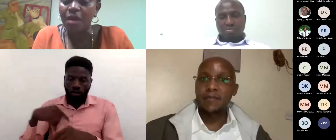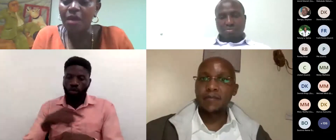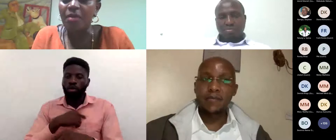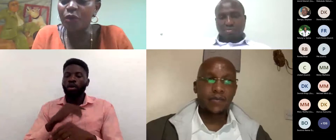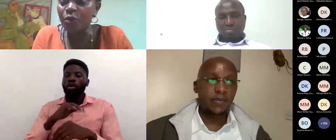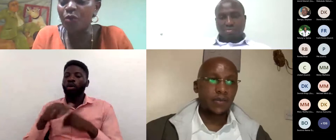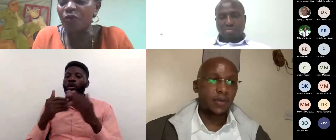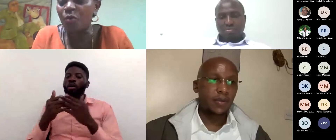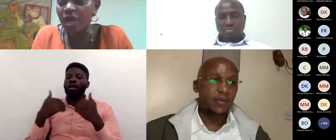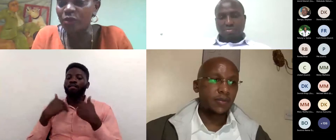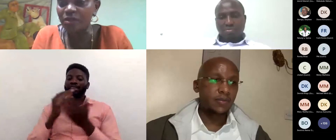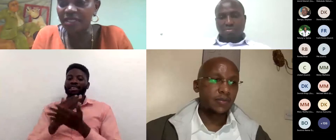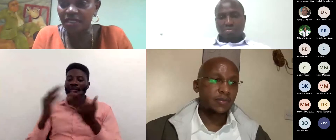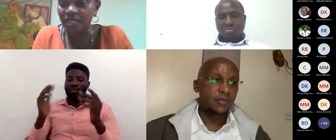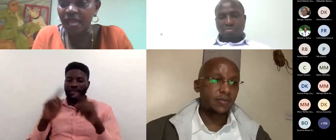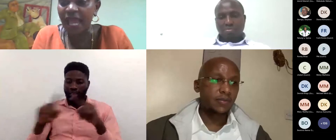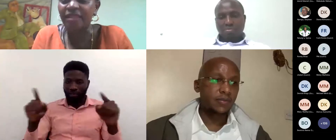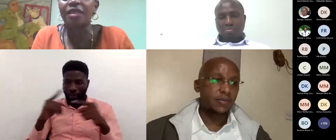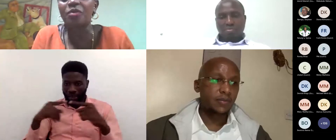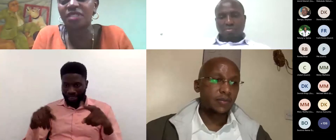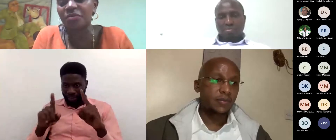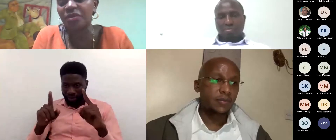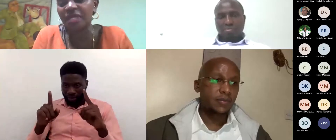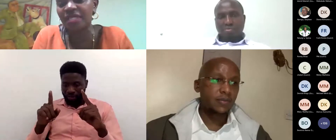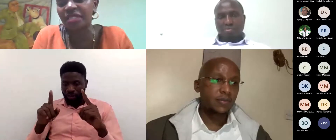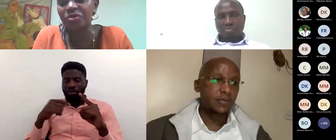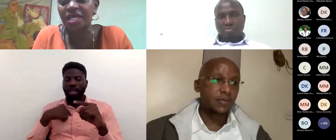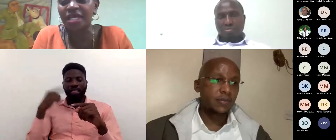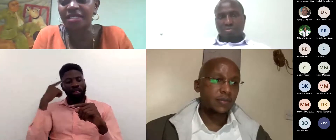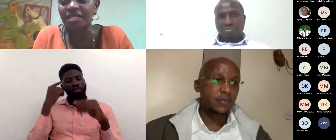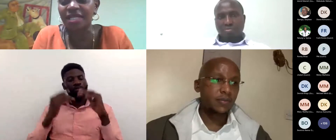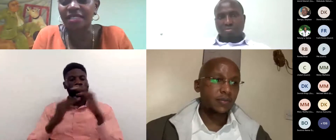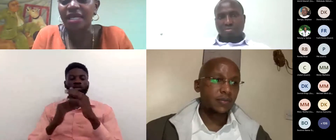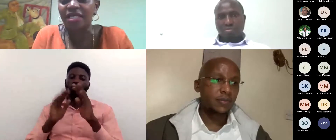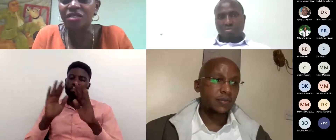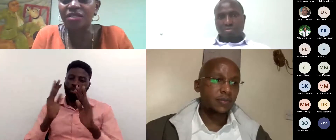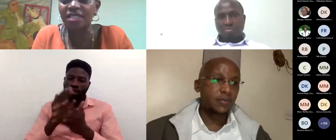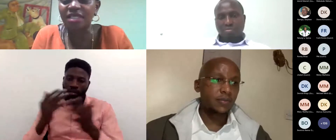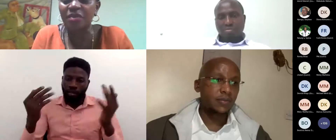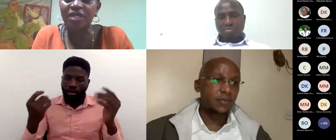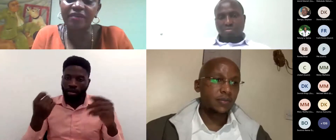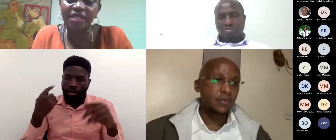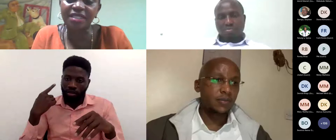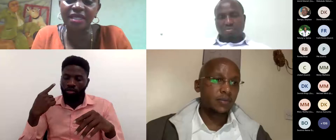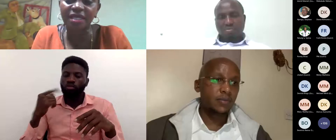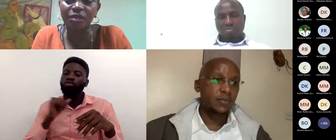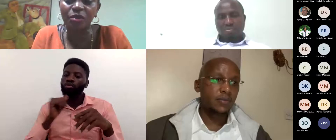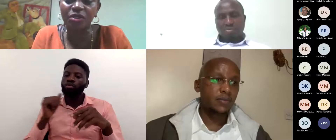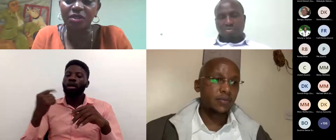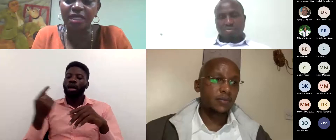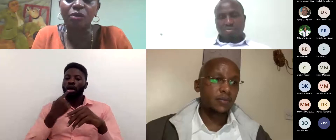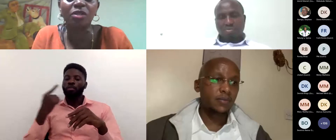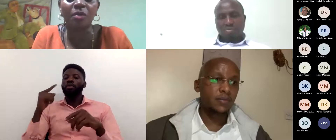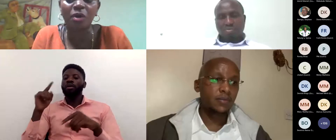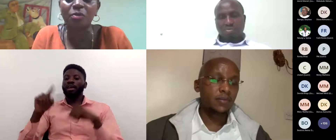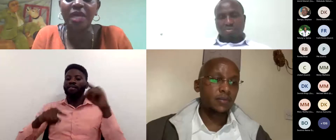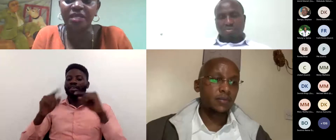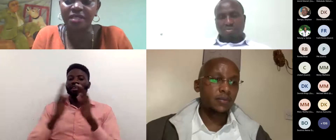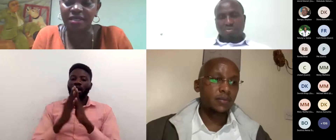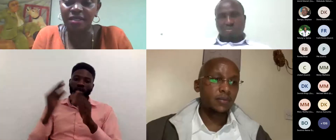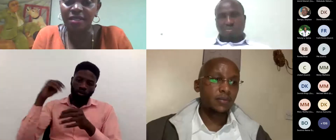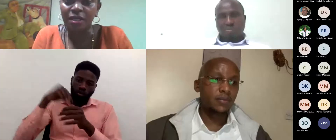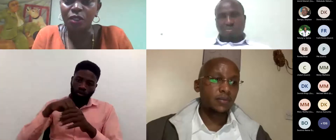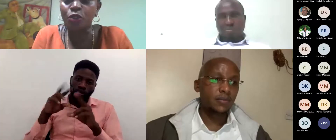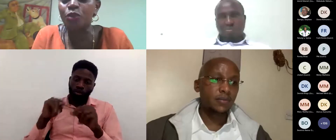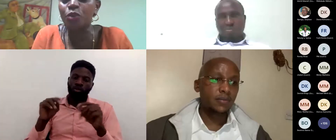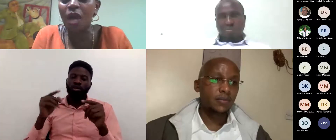different. But for you, from where you sit, I think the most important thing to realize is that it's not just about diversity and inclusion, it's also about